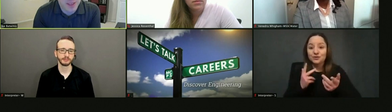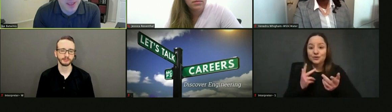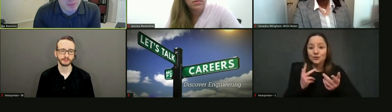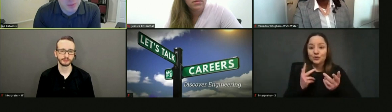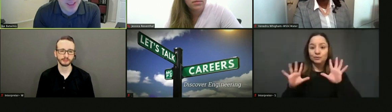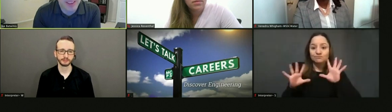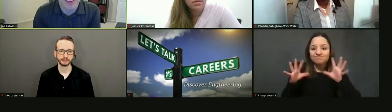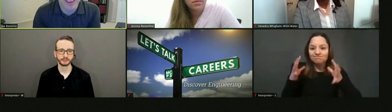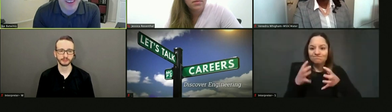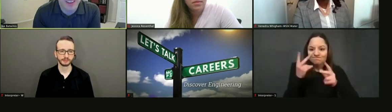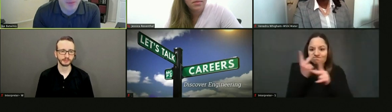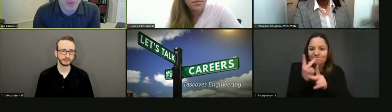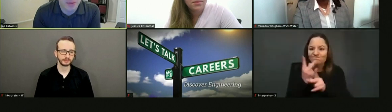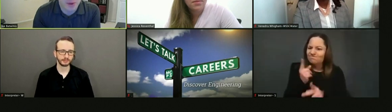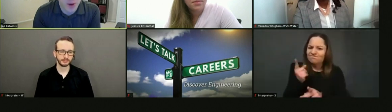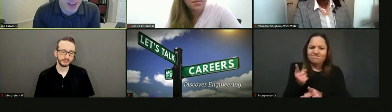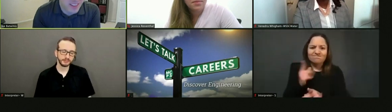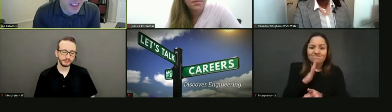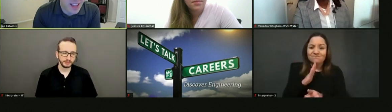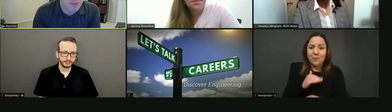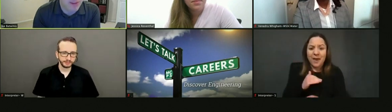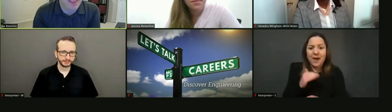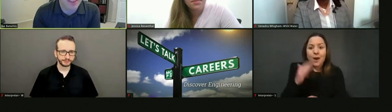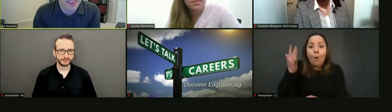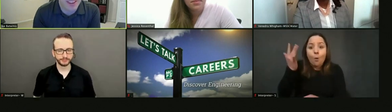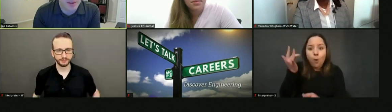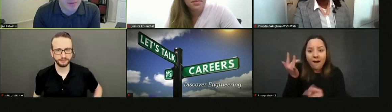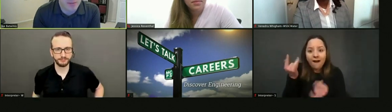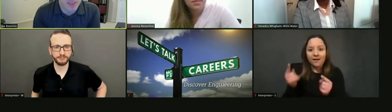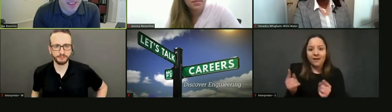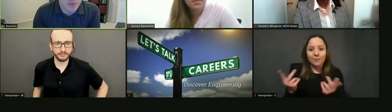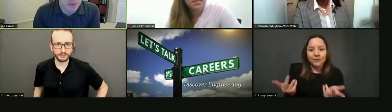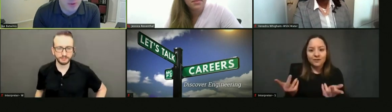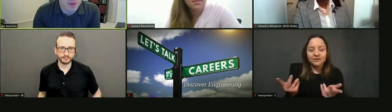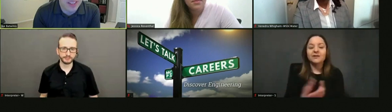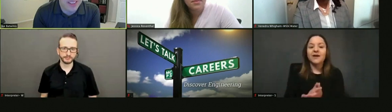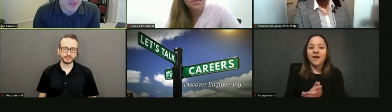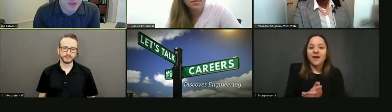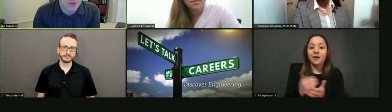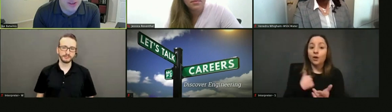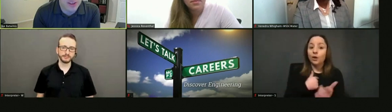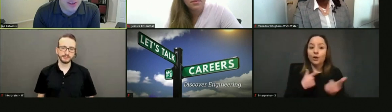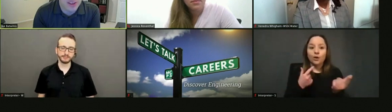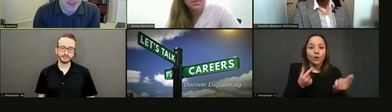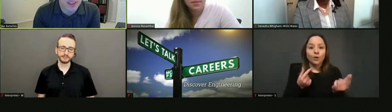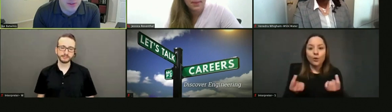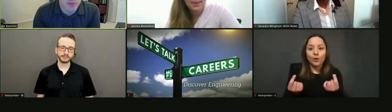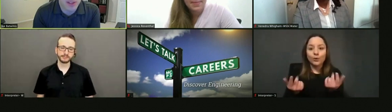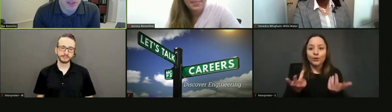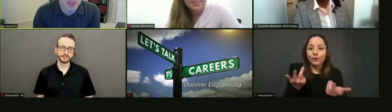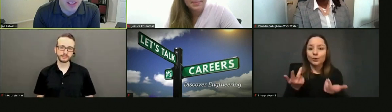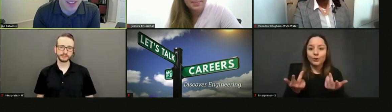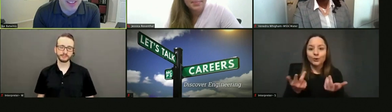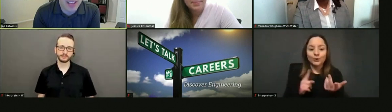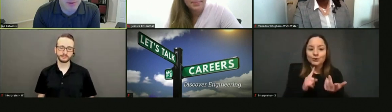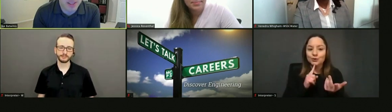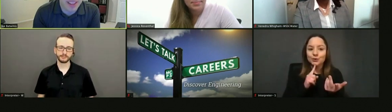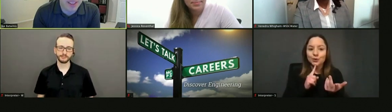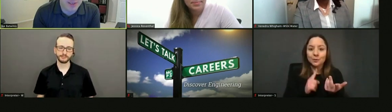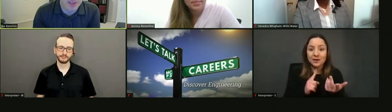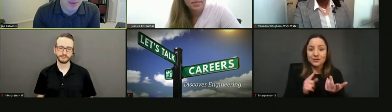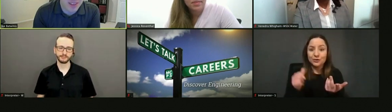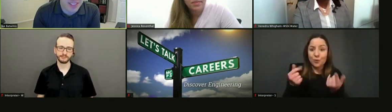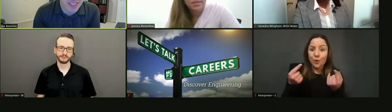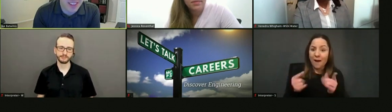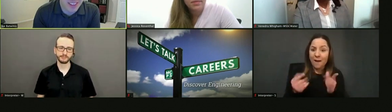okay, well, that was bad. Why did that happen? And what do we need to do to make sure that doesn't happen